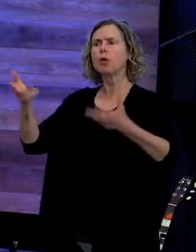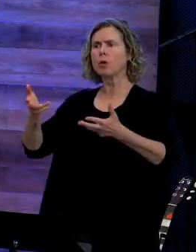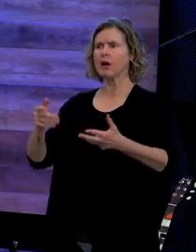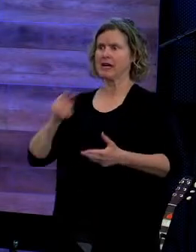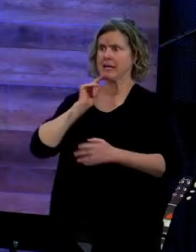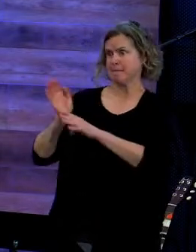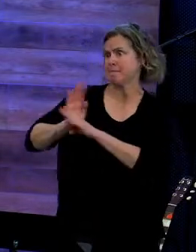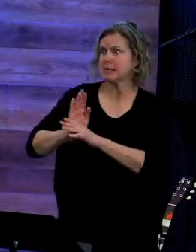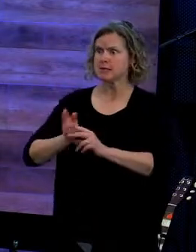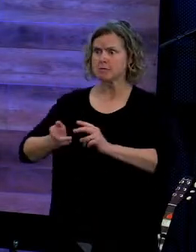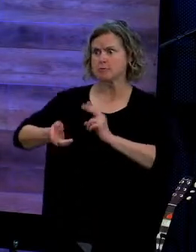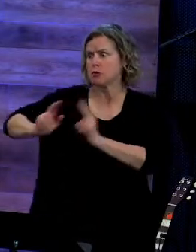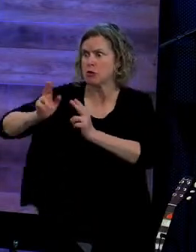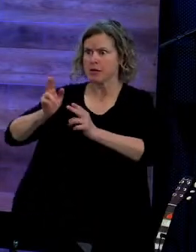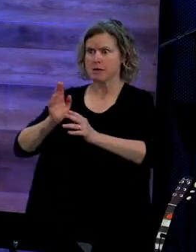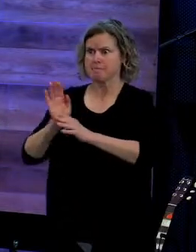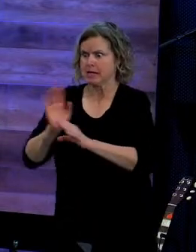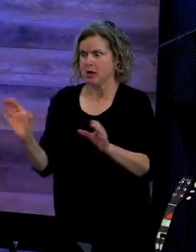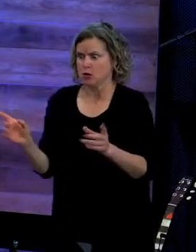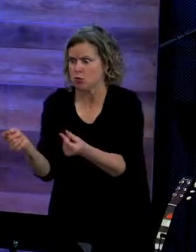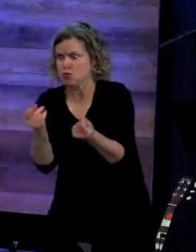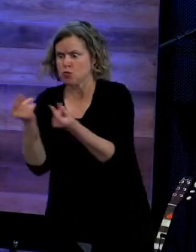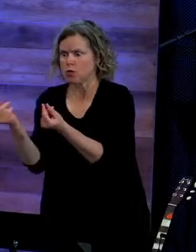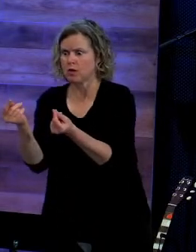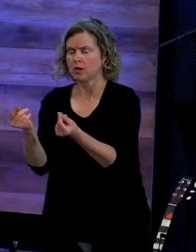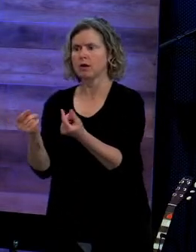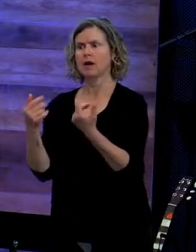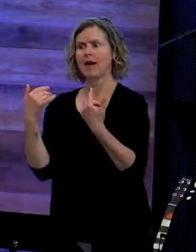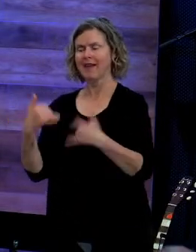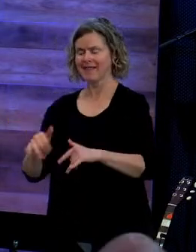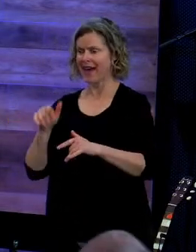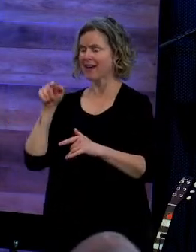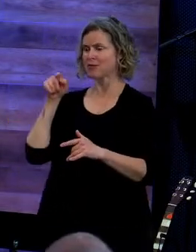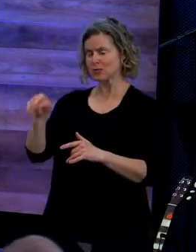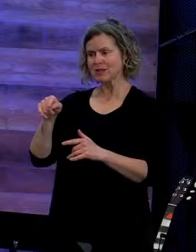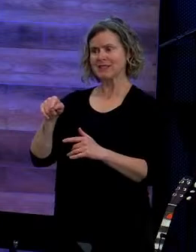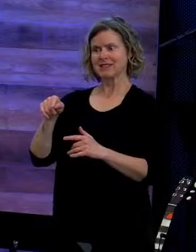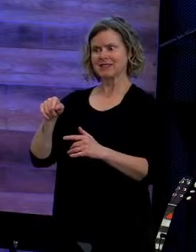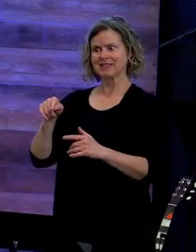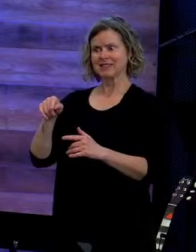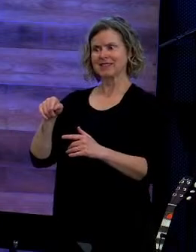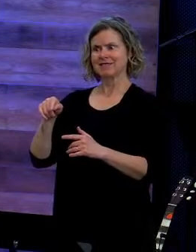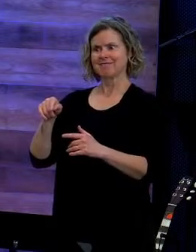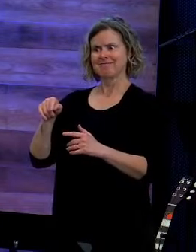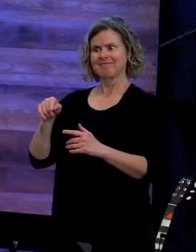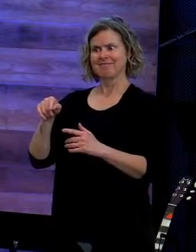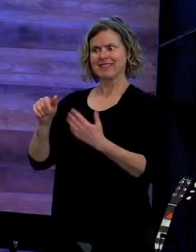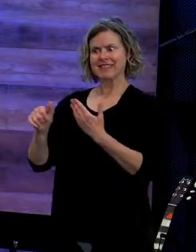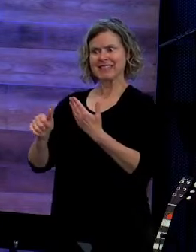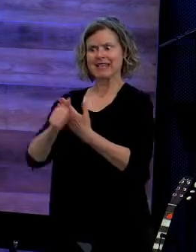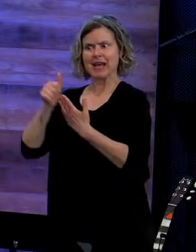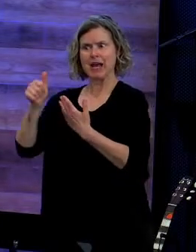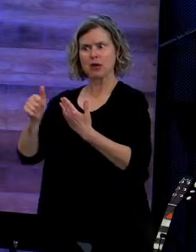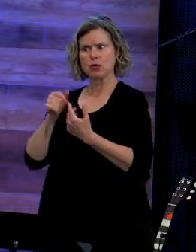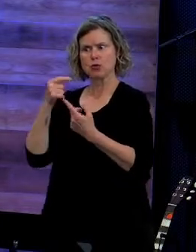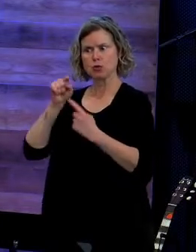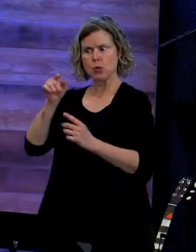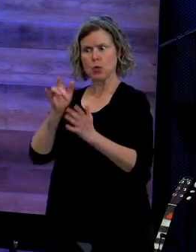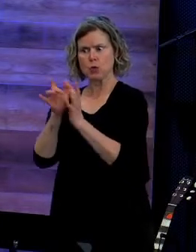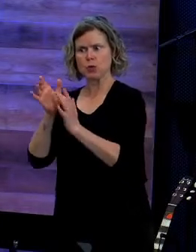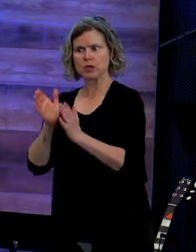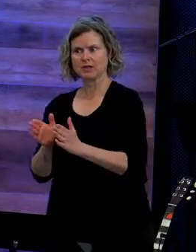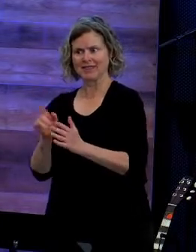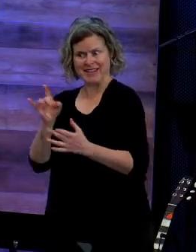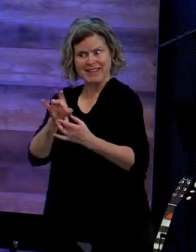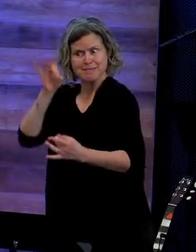spiritual dangers that Christians face today. So, we're not just talking about a sort of fast pace of life